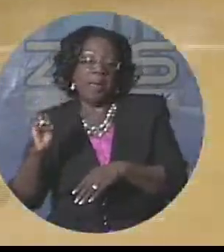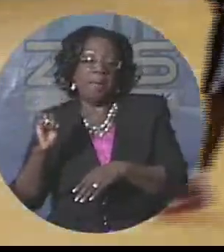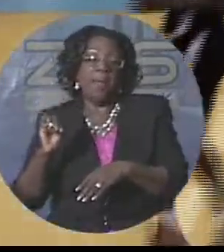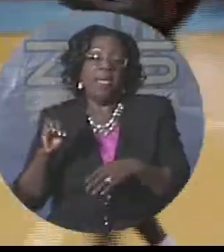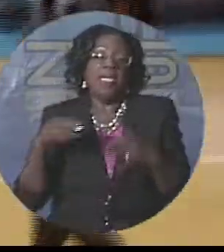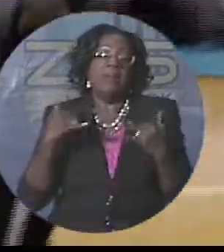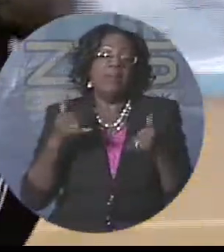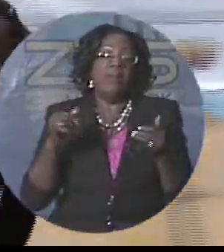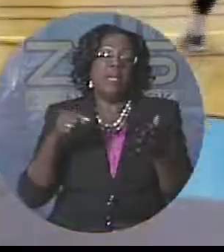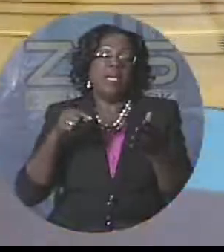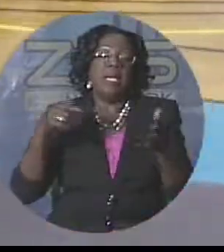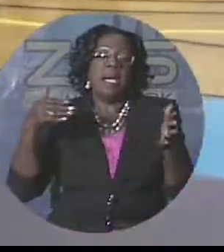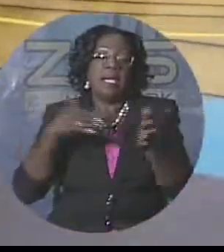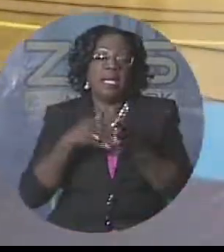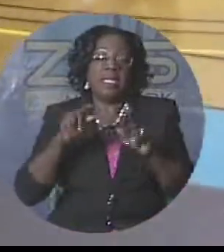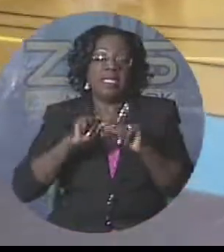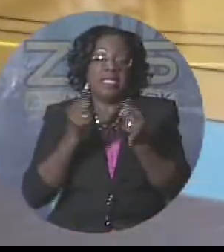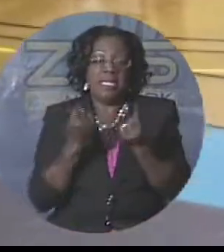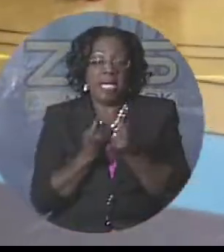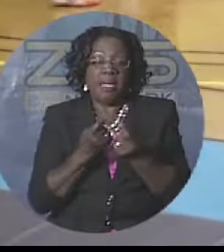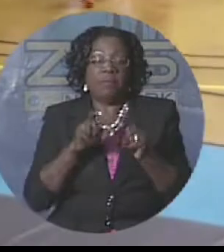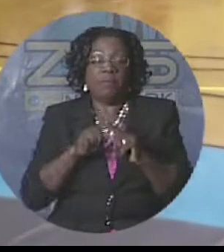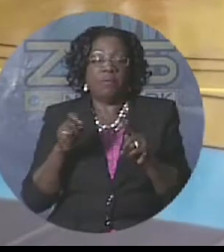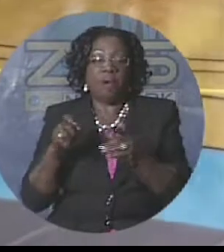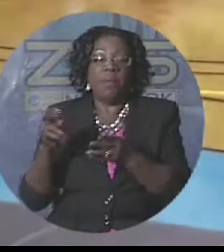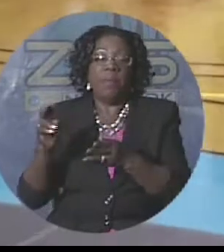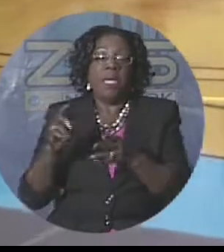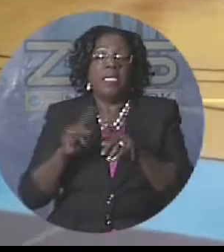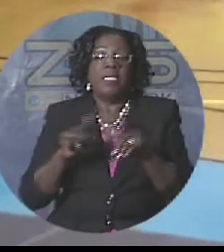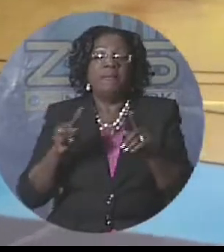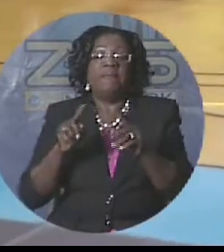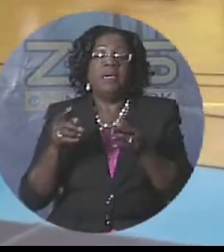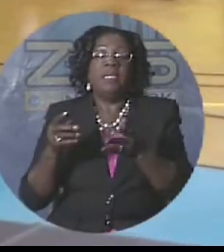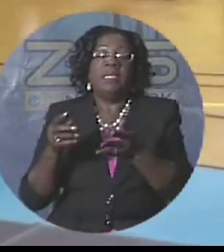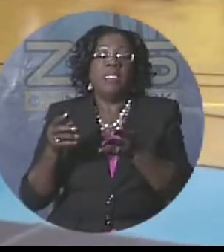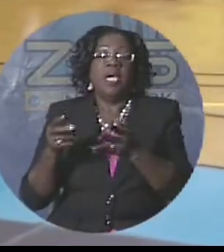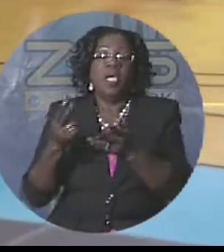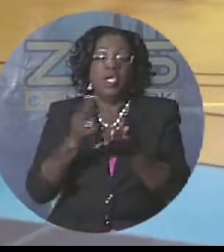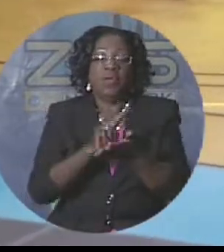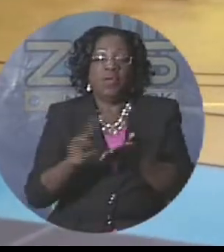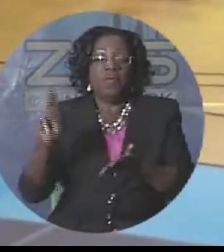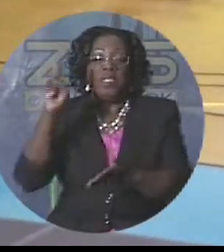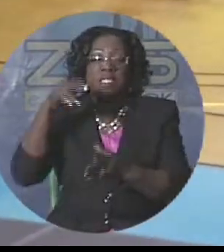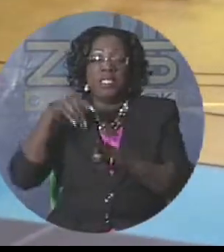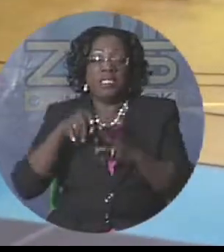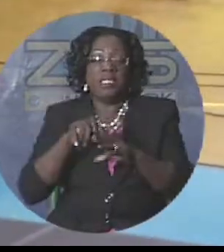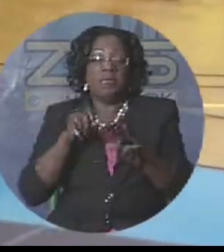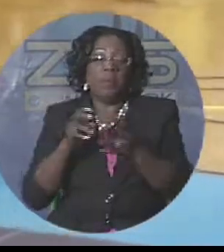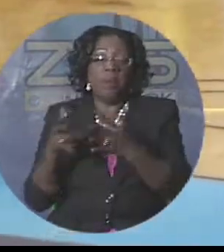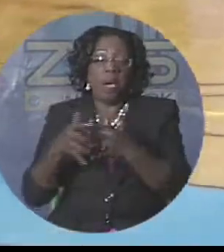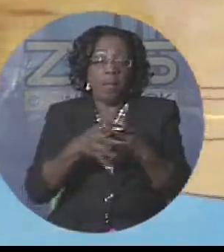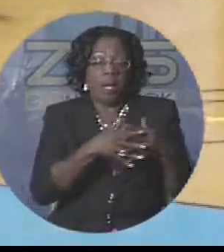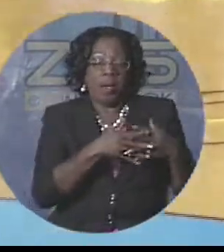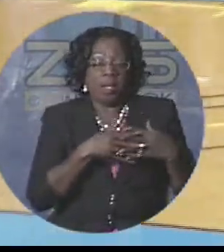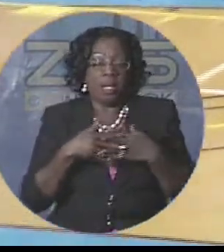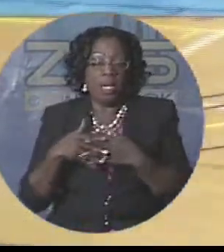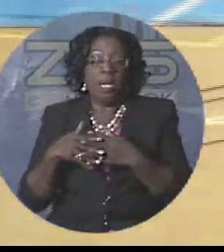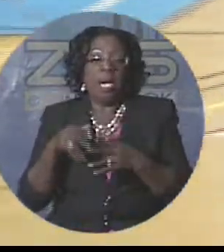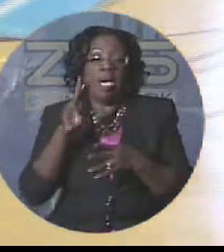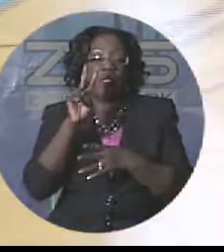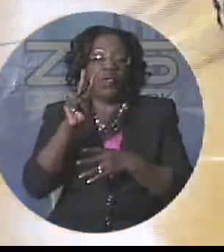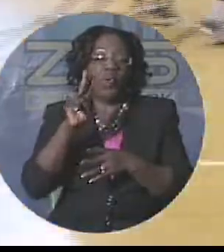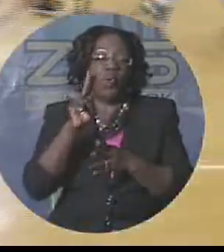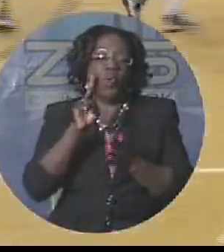up against Nicholls State. From there, a trio of games on tap for Sunday. At 2 p.m., Penn State will take on